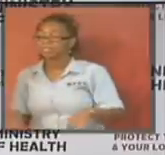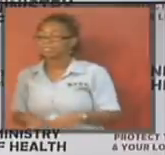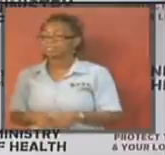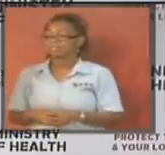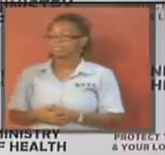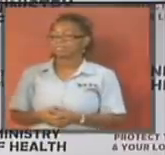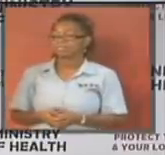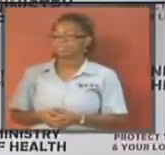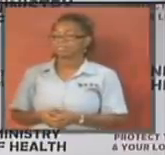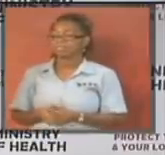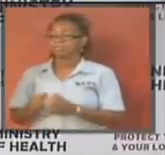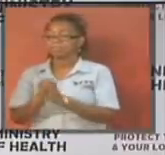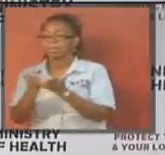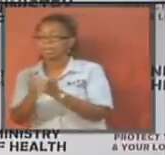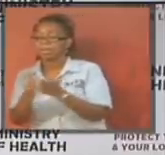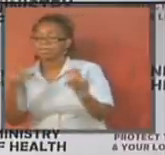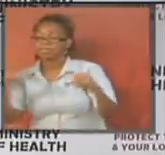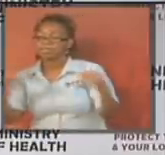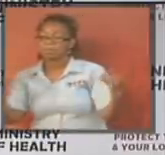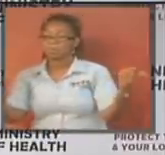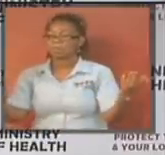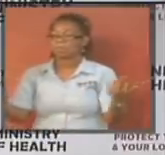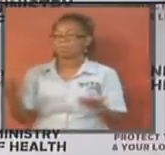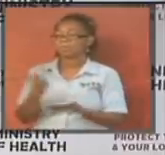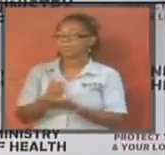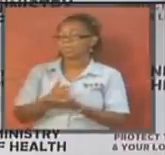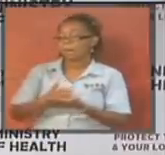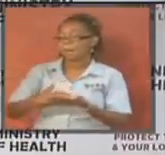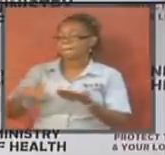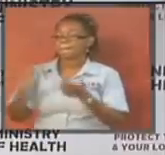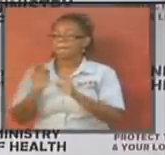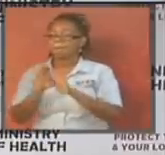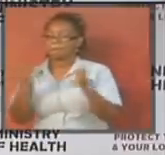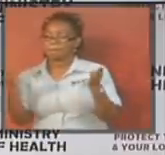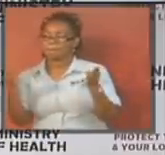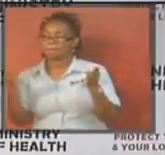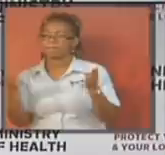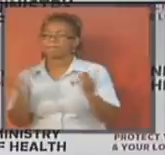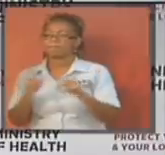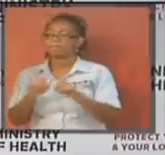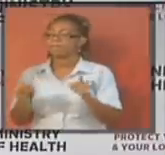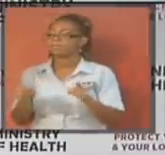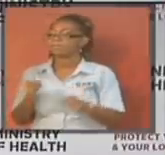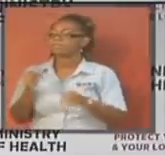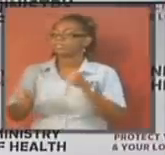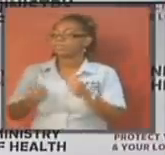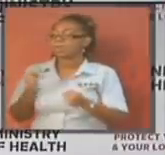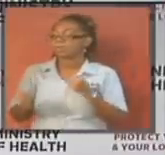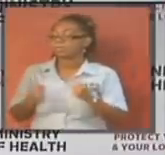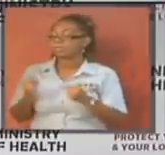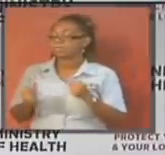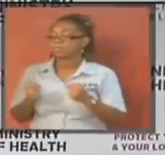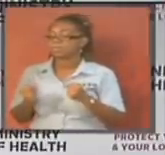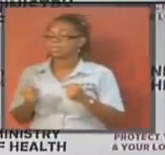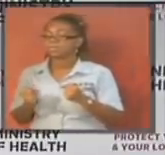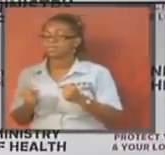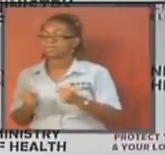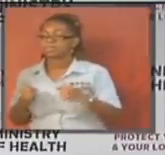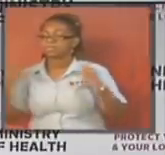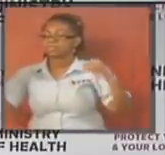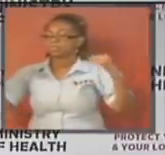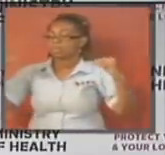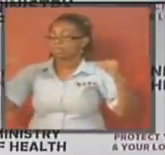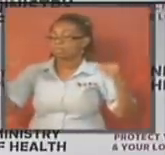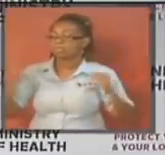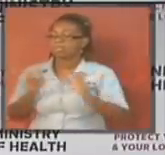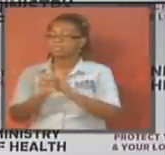bookstores have been open, but some PE teachers, physical education teachers, are asking about sporting stores open because some of the